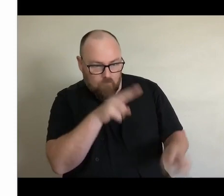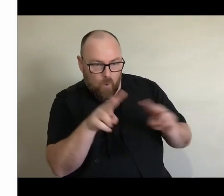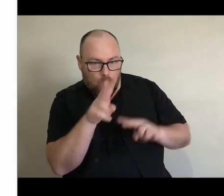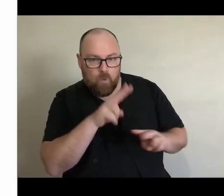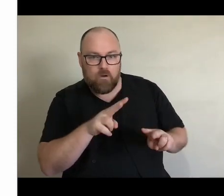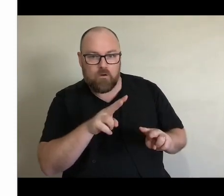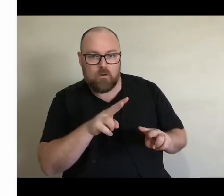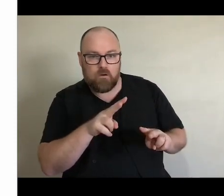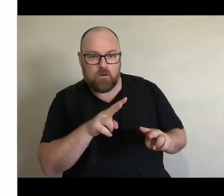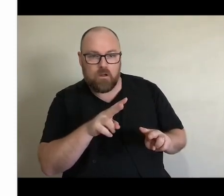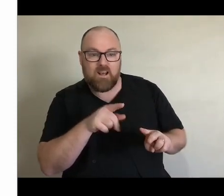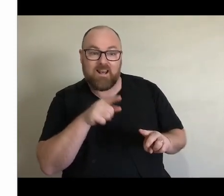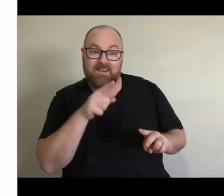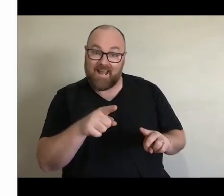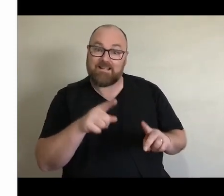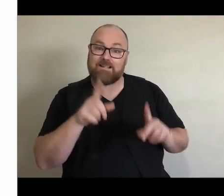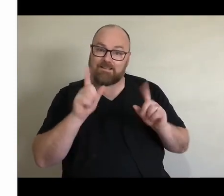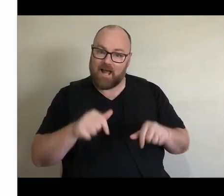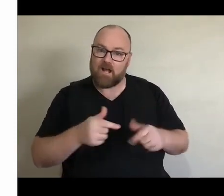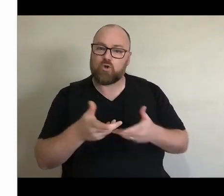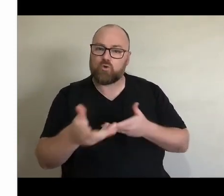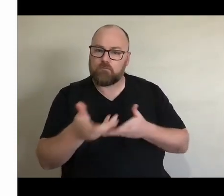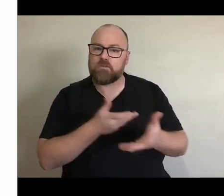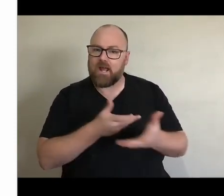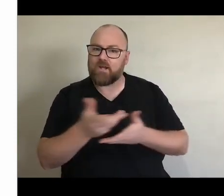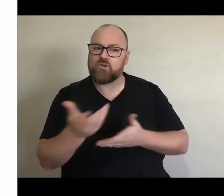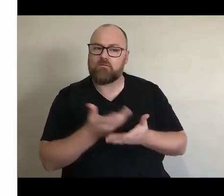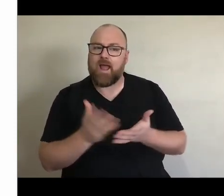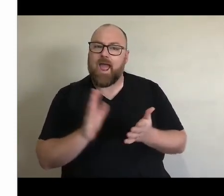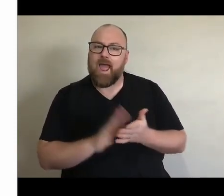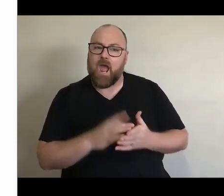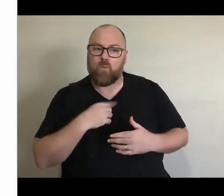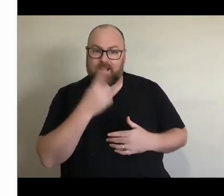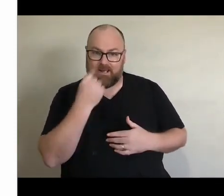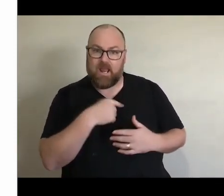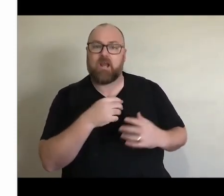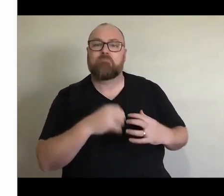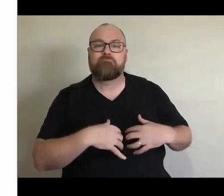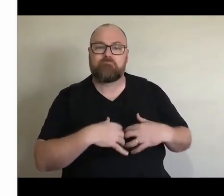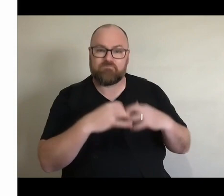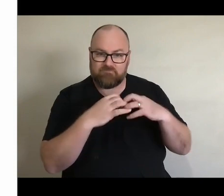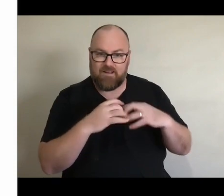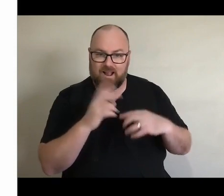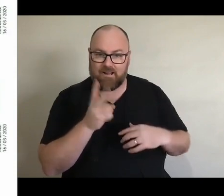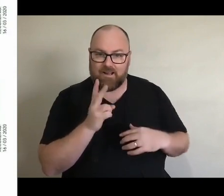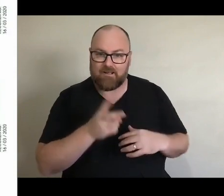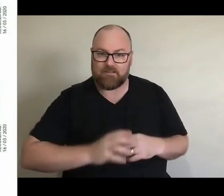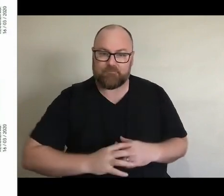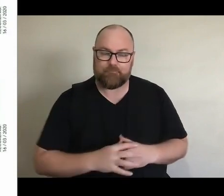up a conversation of how we might try to bring those things back and what that looks like, right?